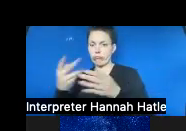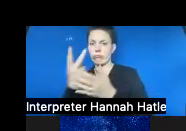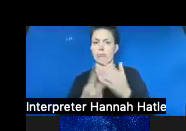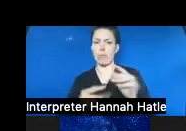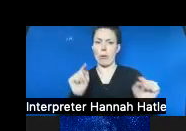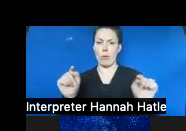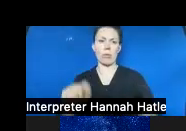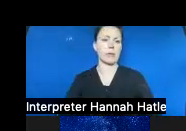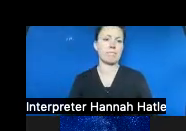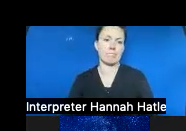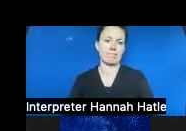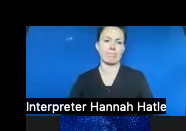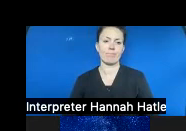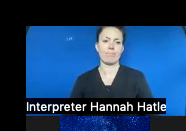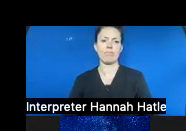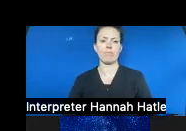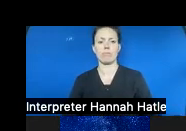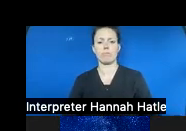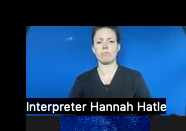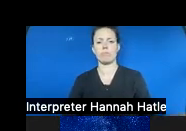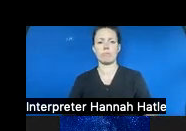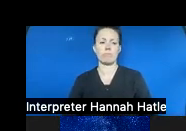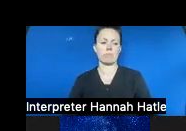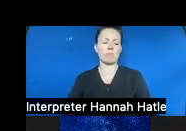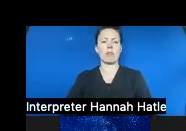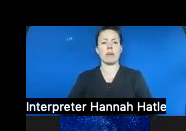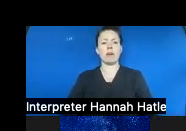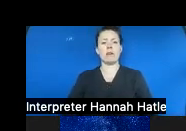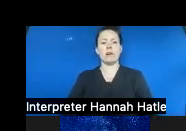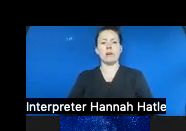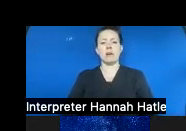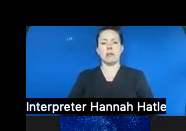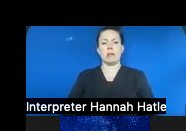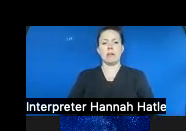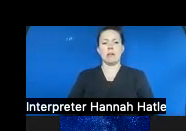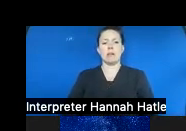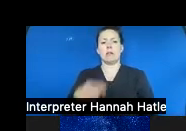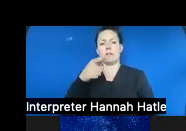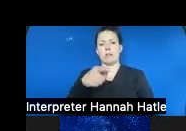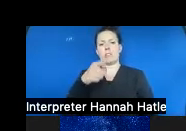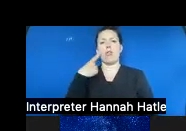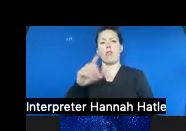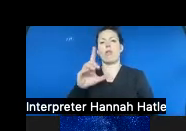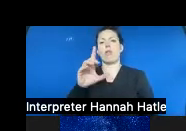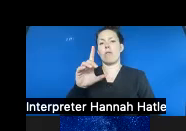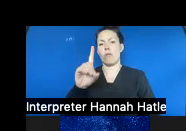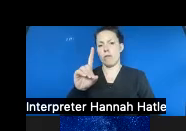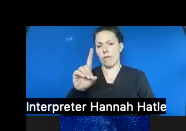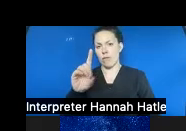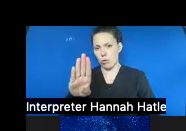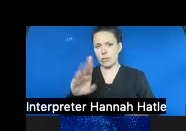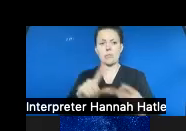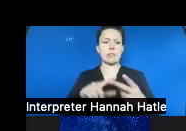So this, this is like the wheels. We know the wheels for DV and SA, same, all of